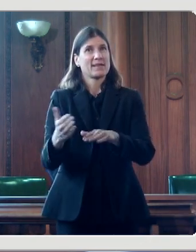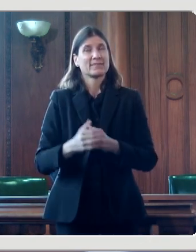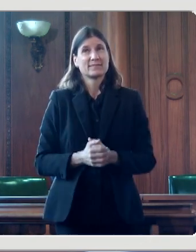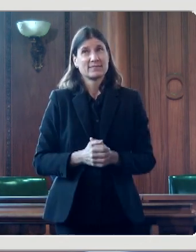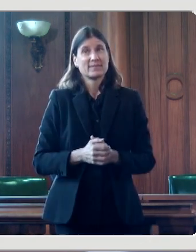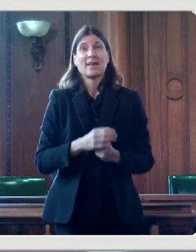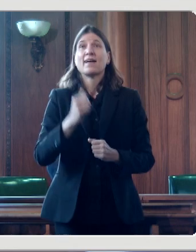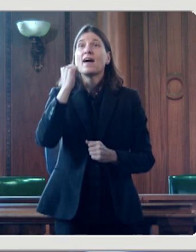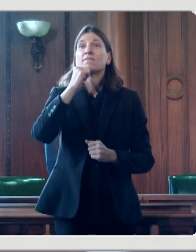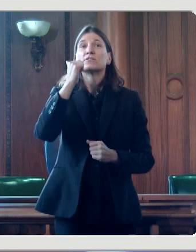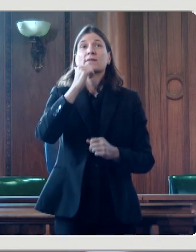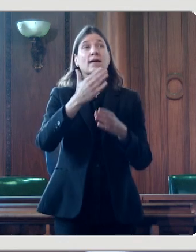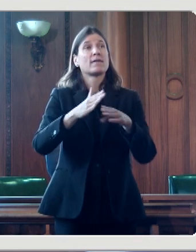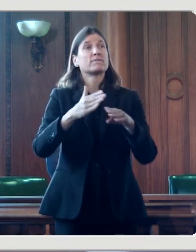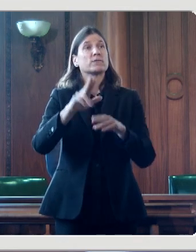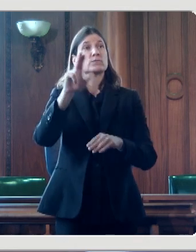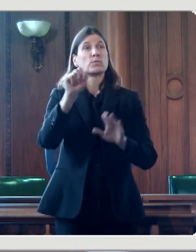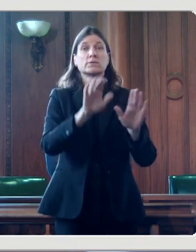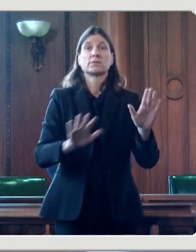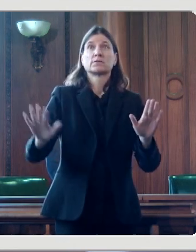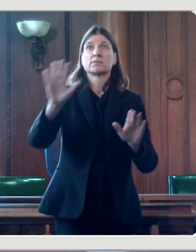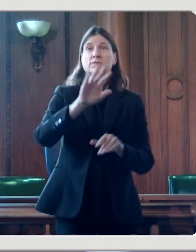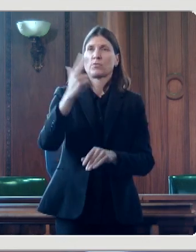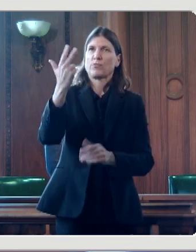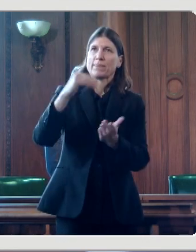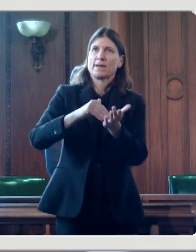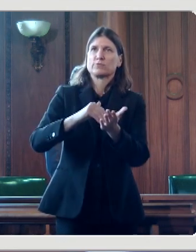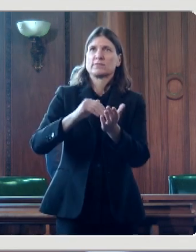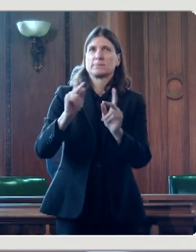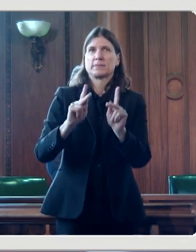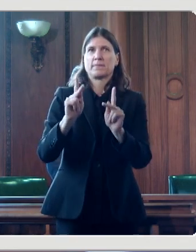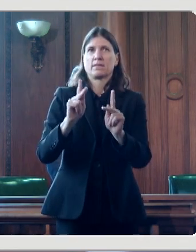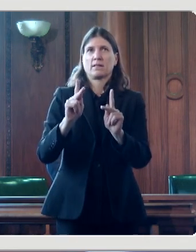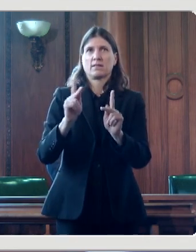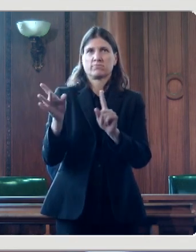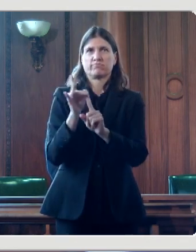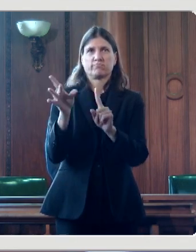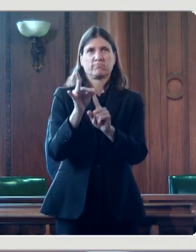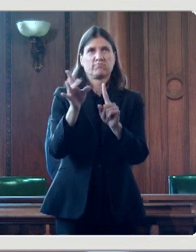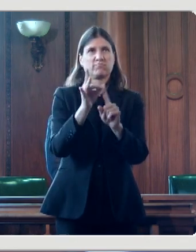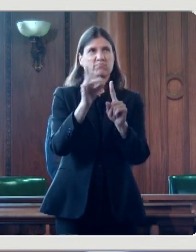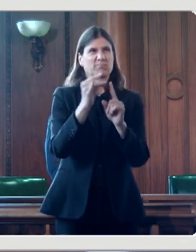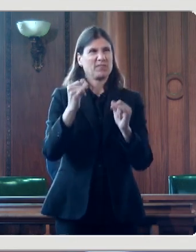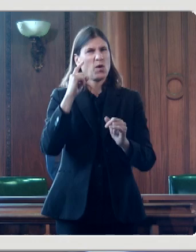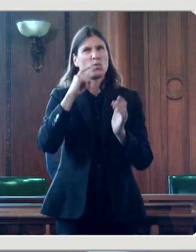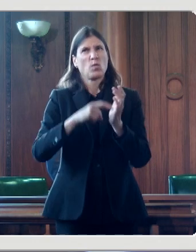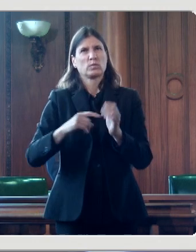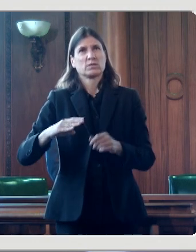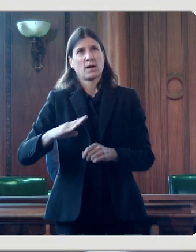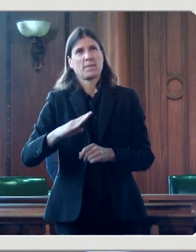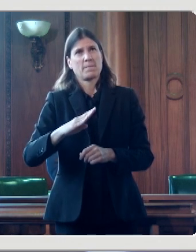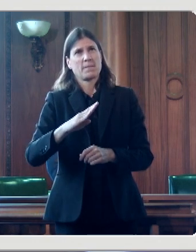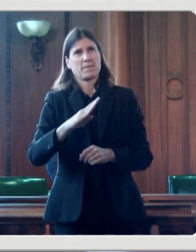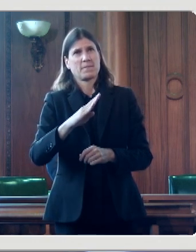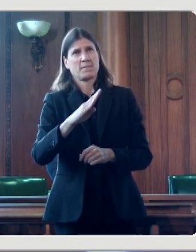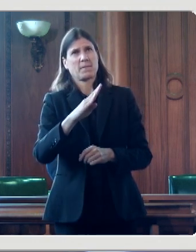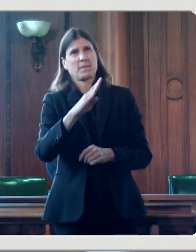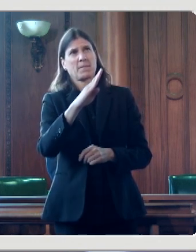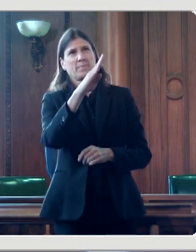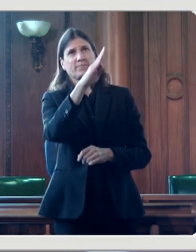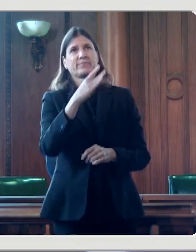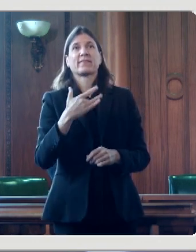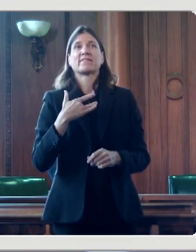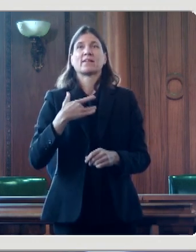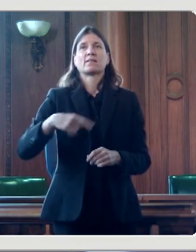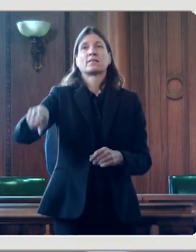to pick up. We expect that this surge will continue to increase because of the holiday travel and gatherings.